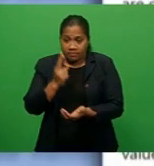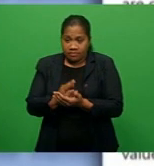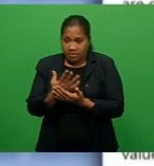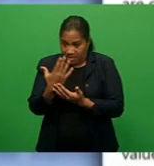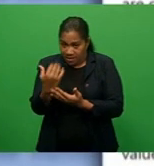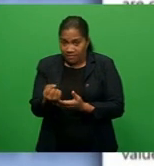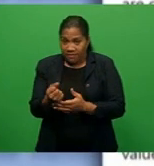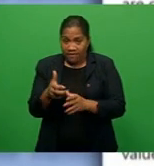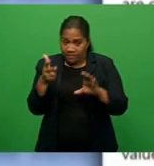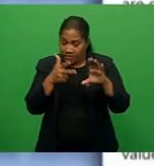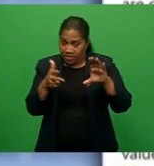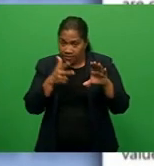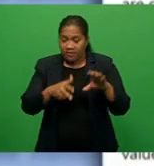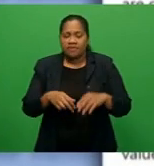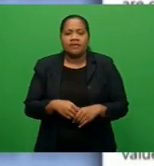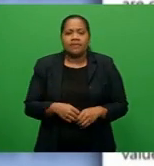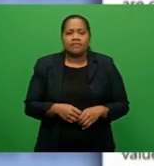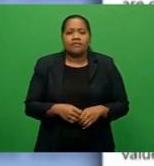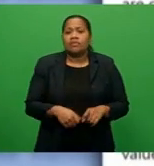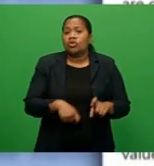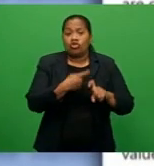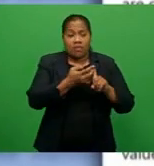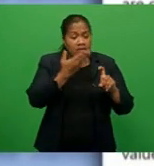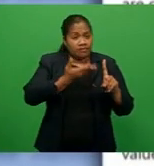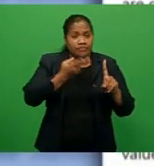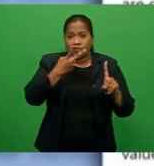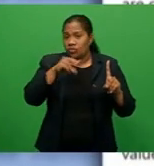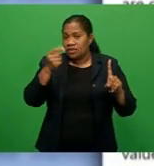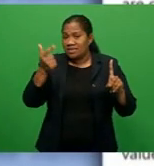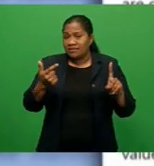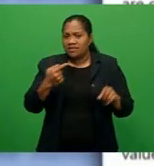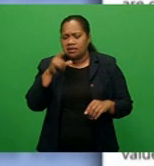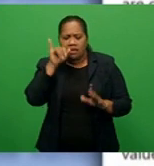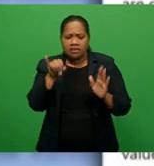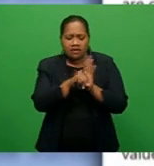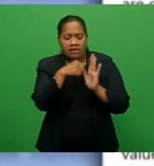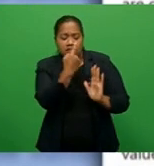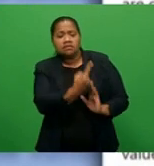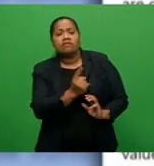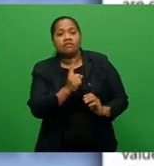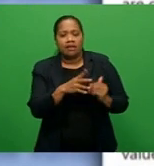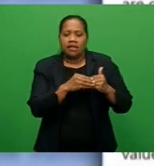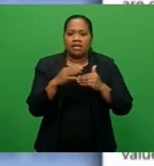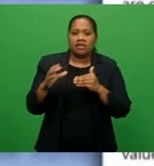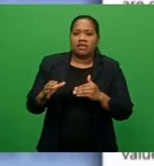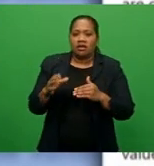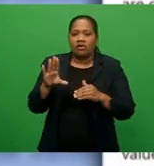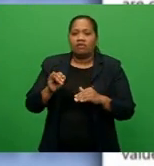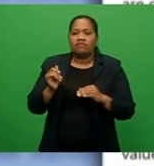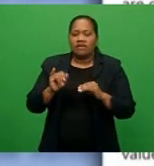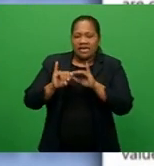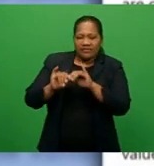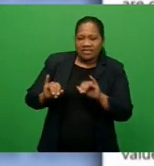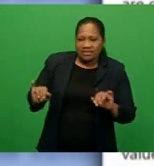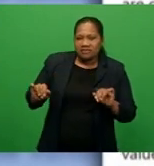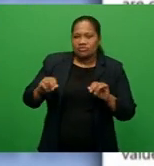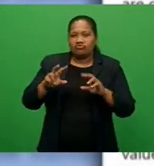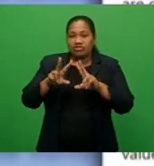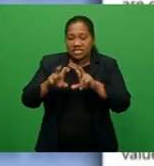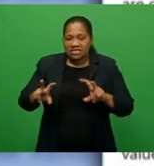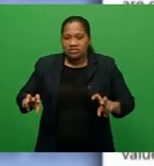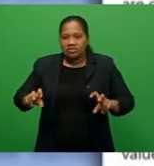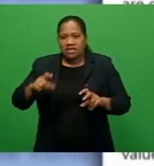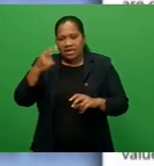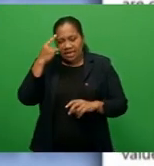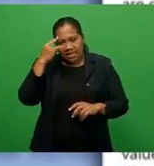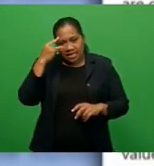video. Kumar in 2017 identified himself as the leader of the Investigative Research Intelligence Unit on